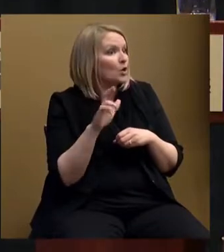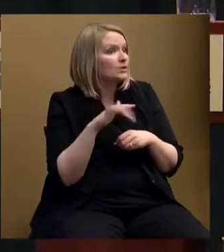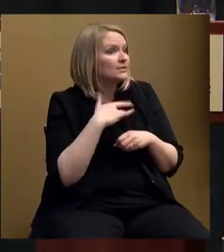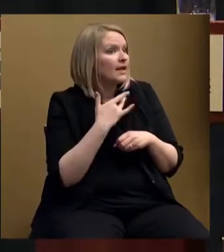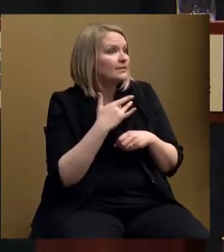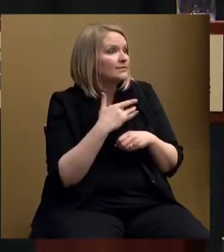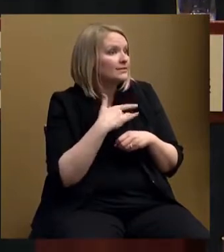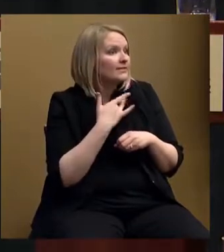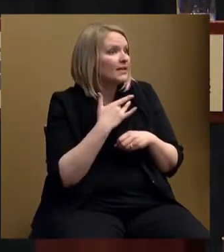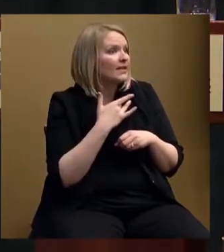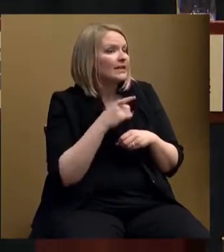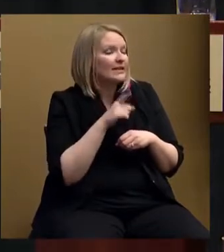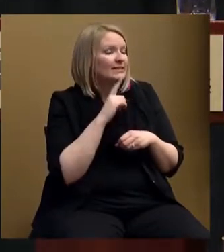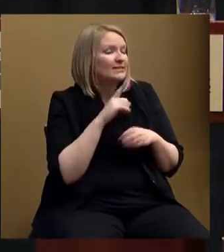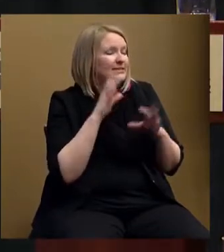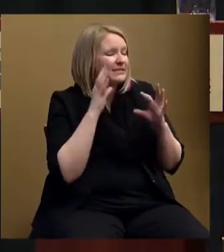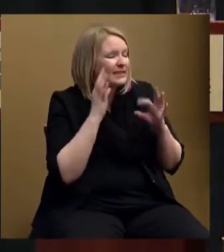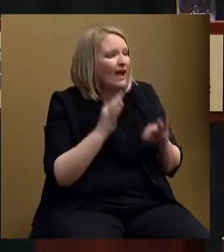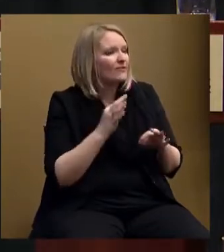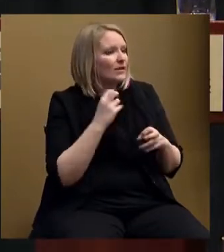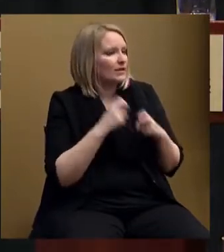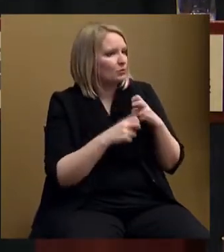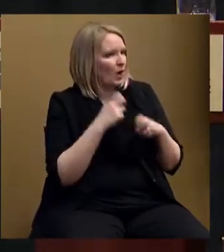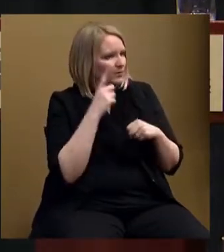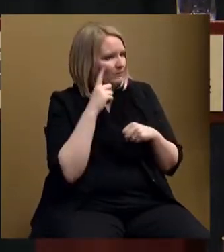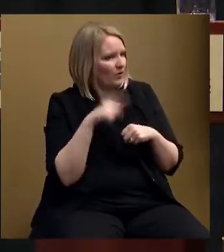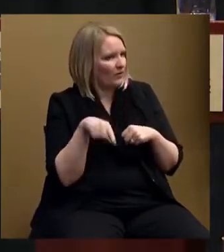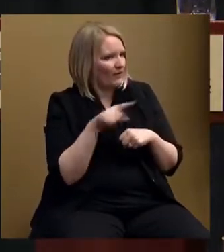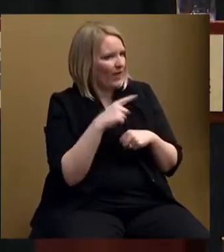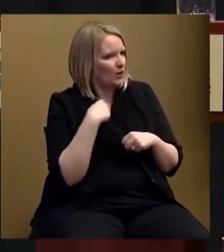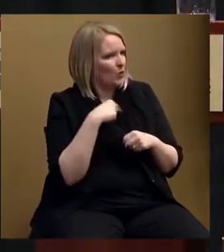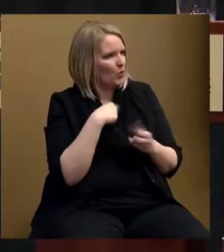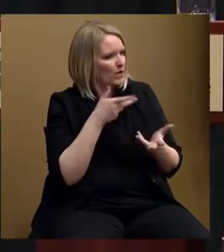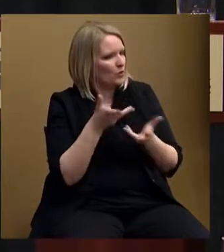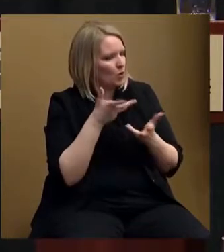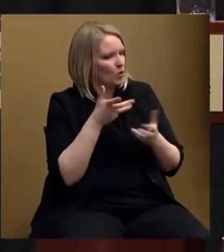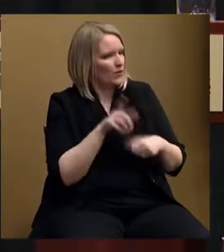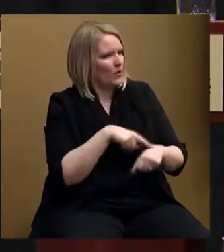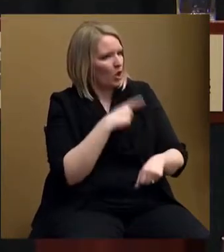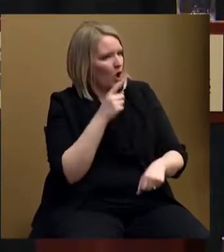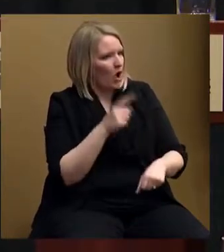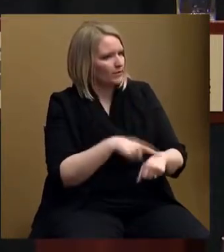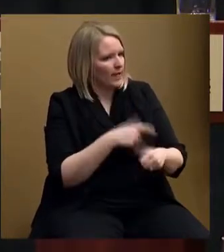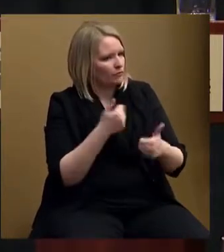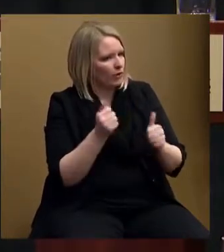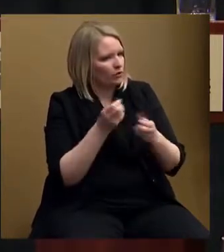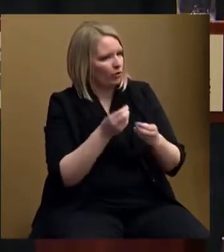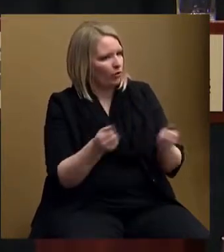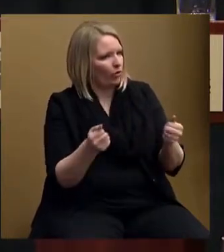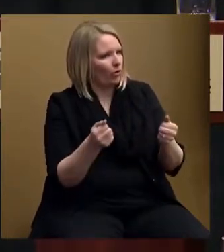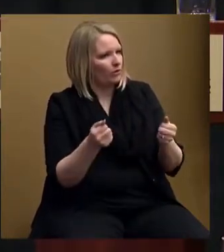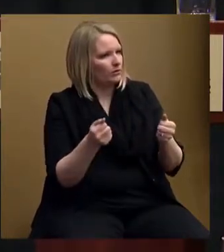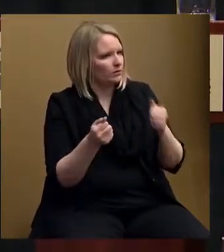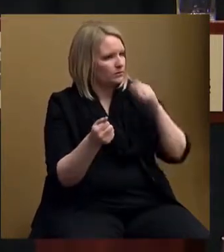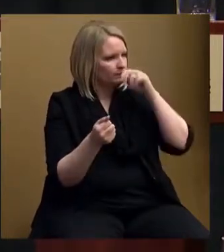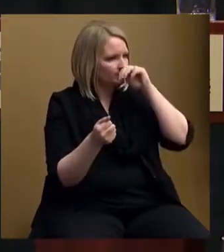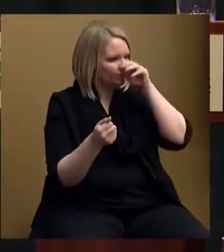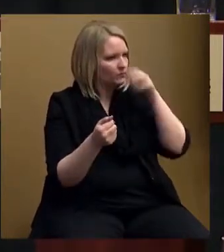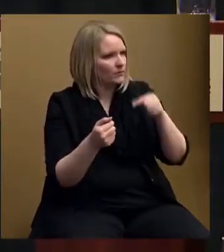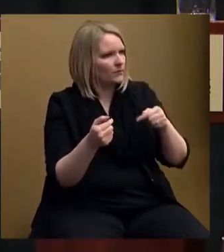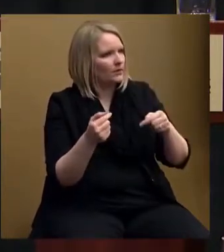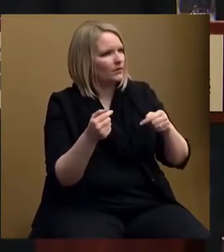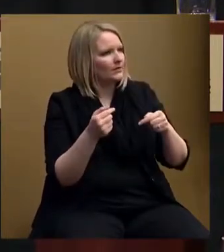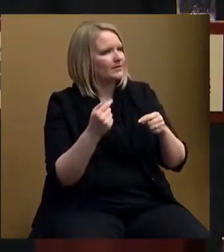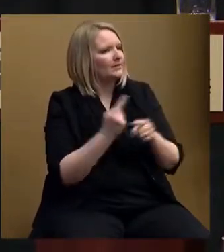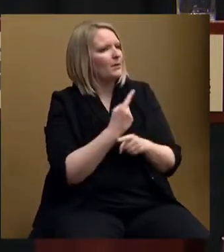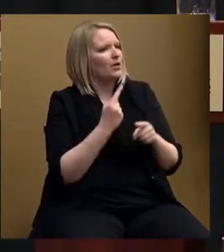hypersensitivity is definitely an issue that we worked with a long time to get kids back to typical